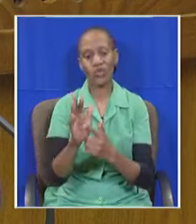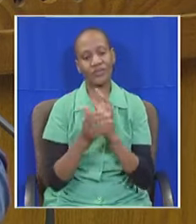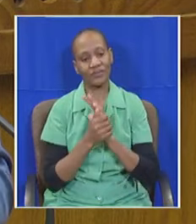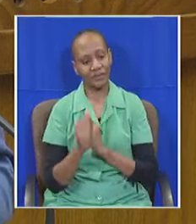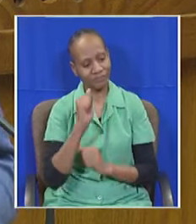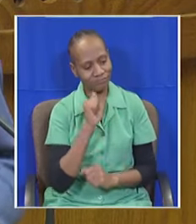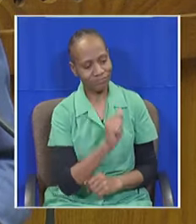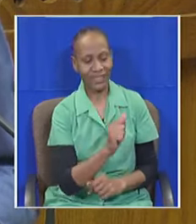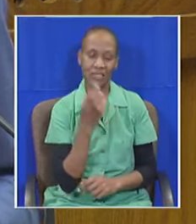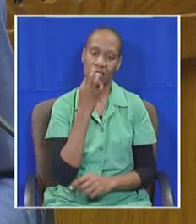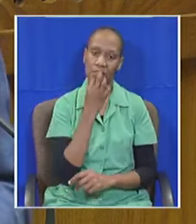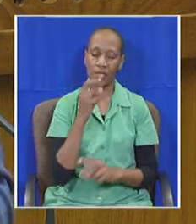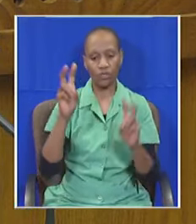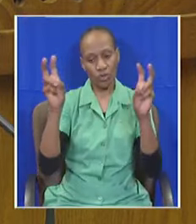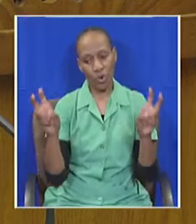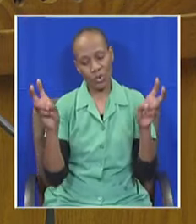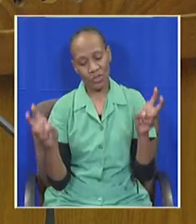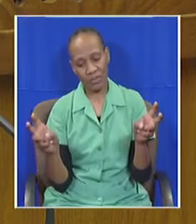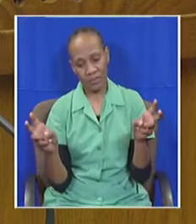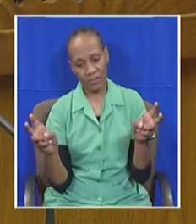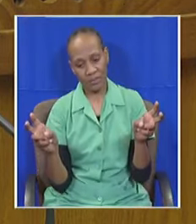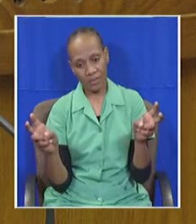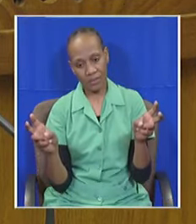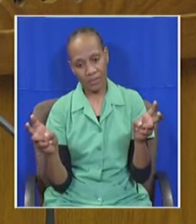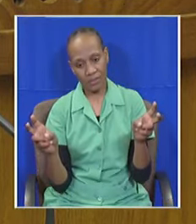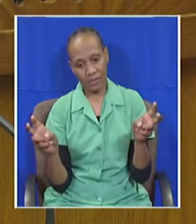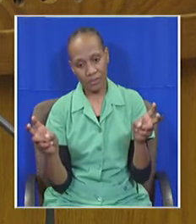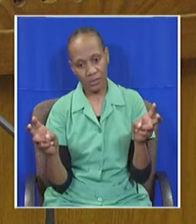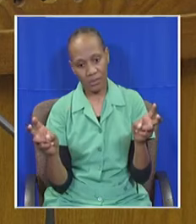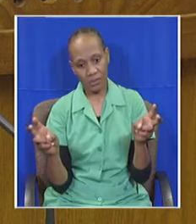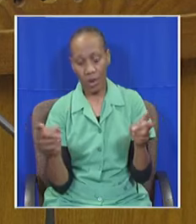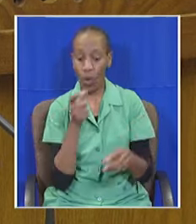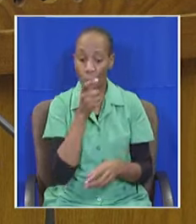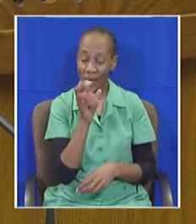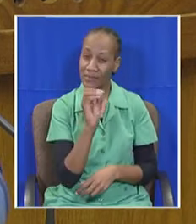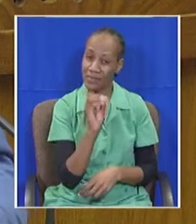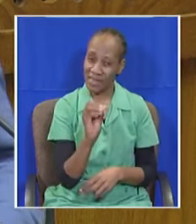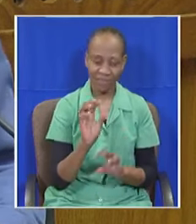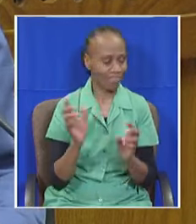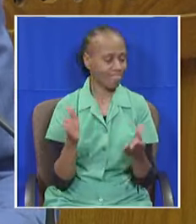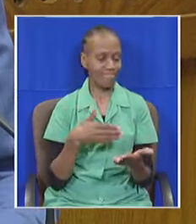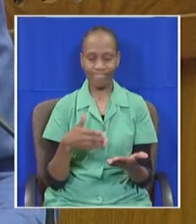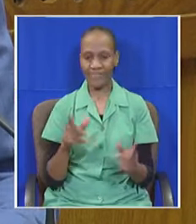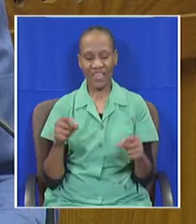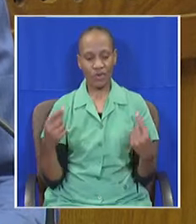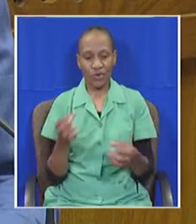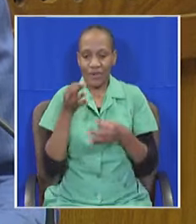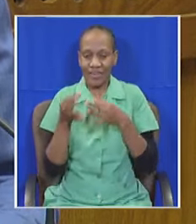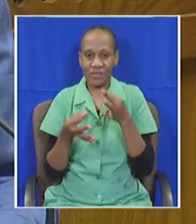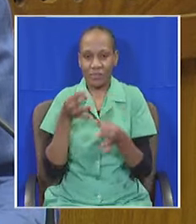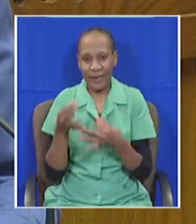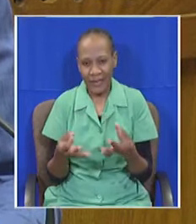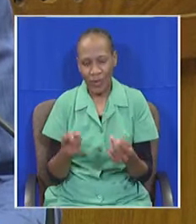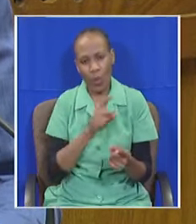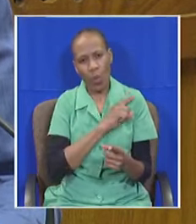concluded and said, and I quote, "There is no vocabulary to describe the nobility and the pathos of